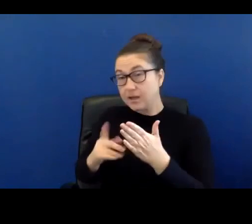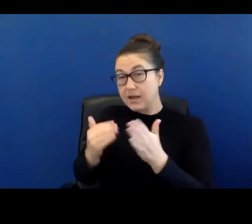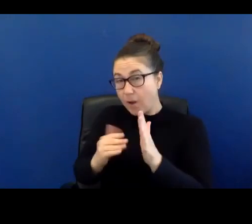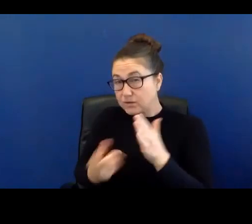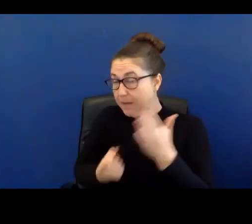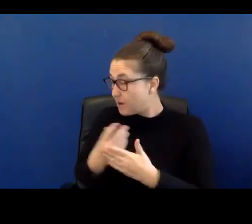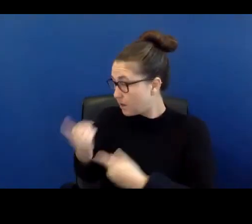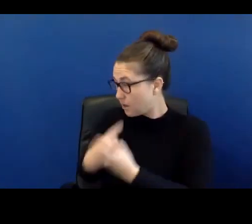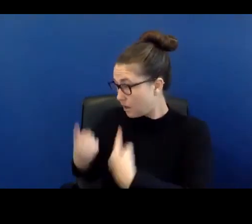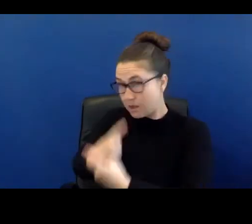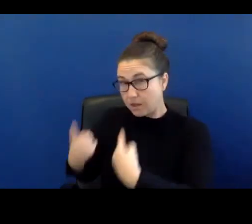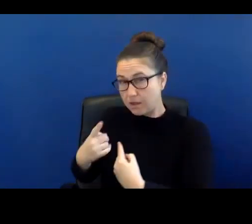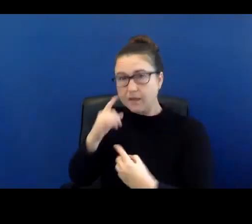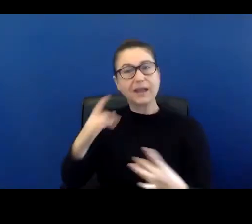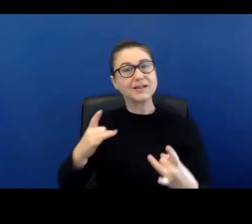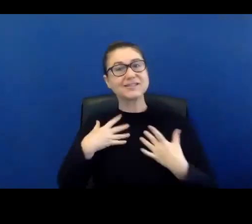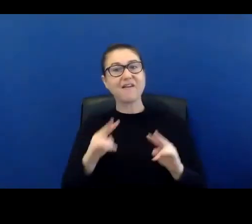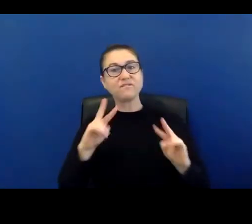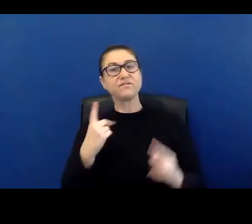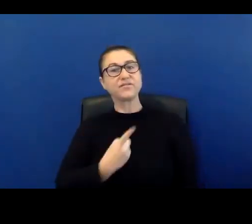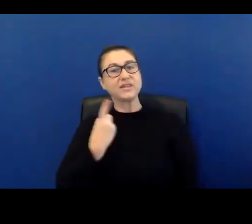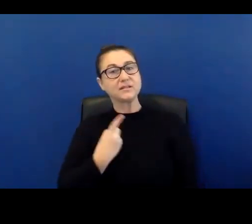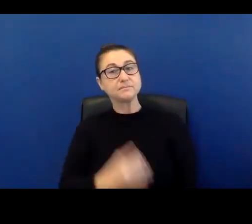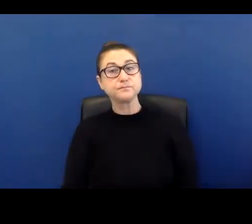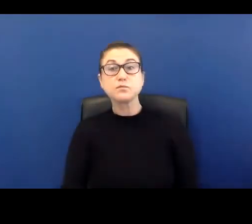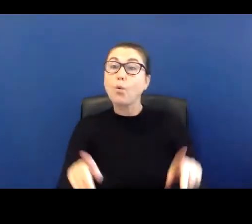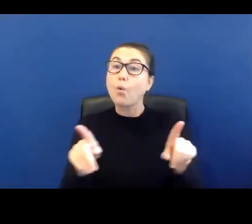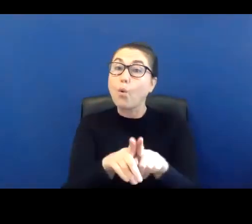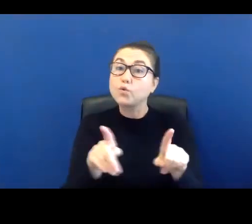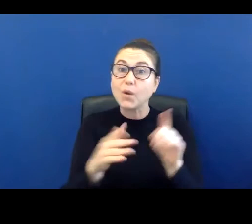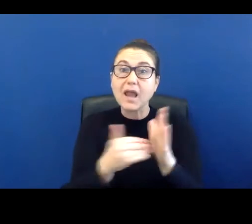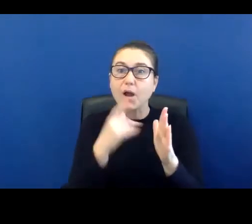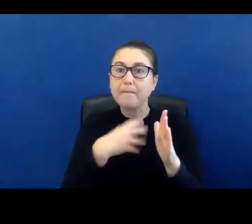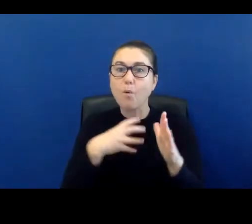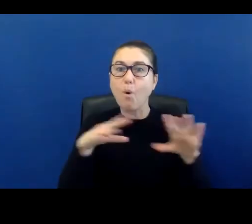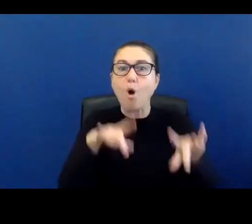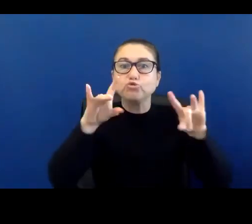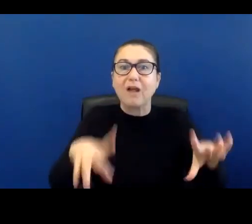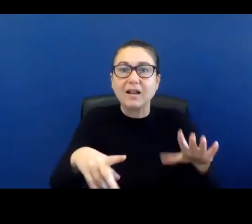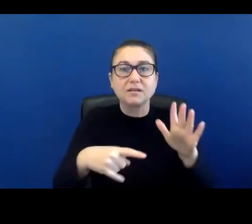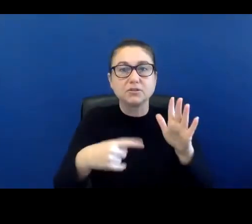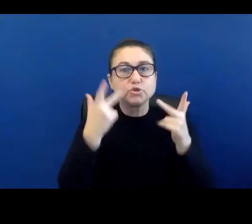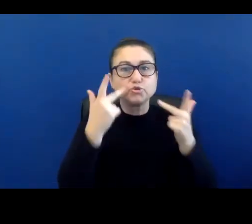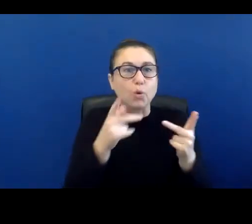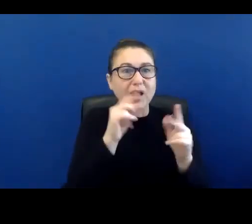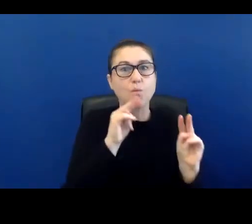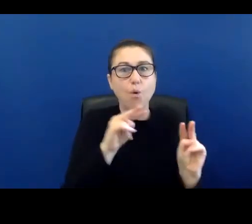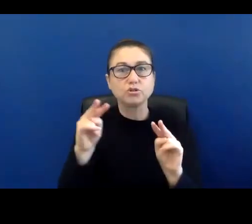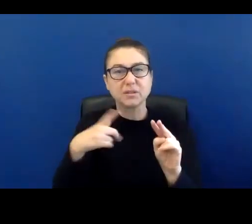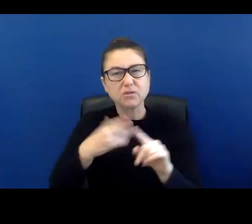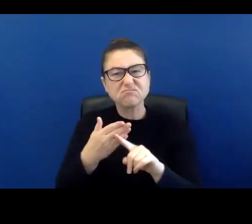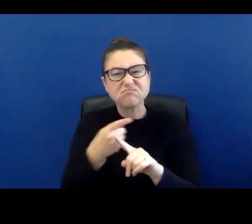the show to them. Also that they can watch more Australian content, which many people feel like they've missed out